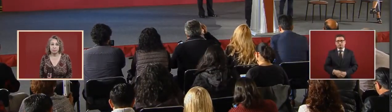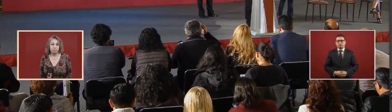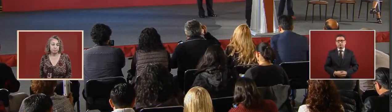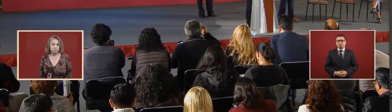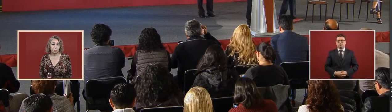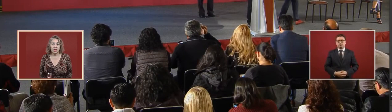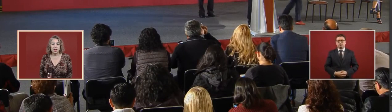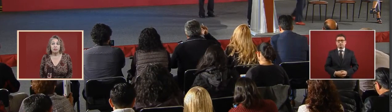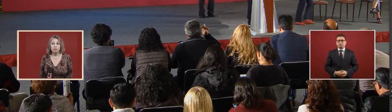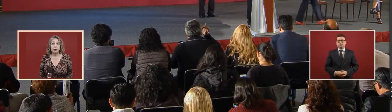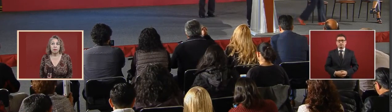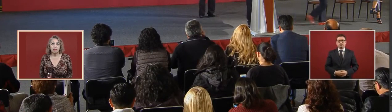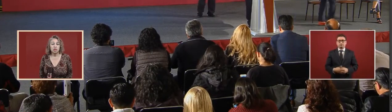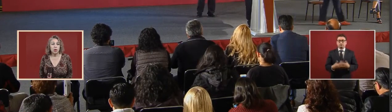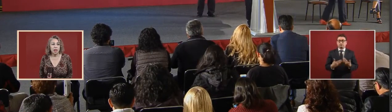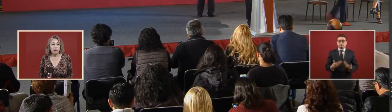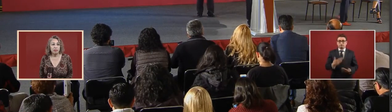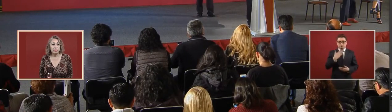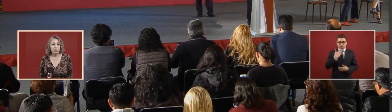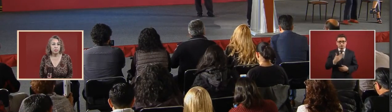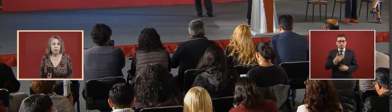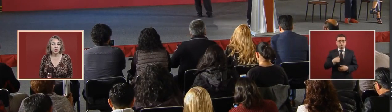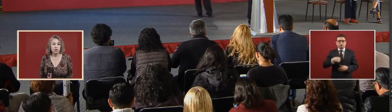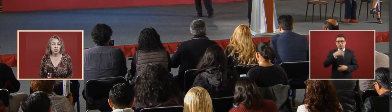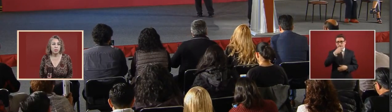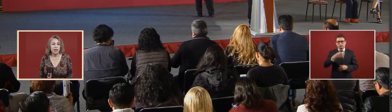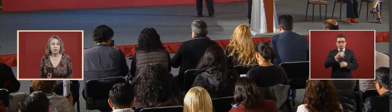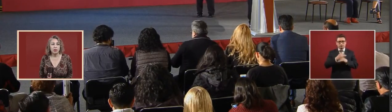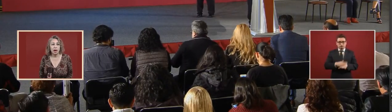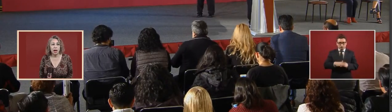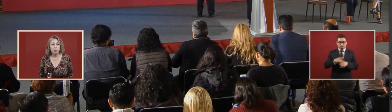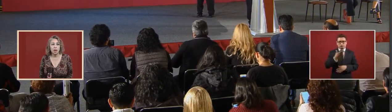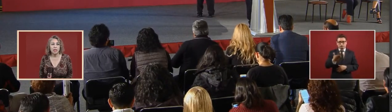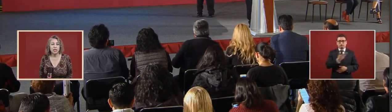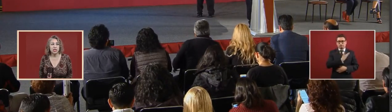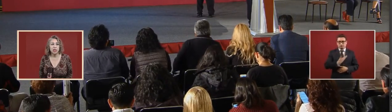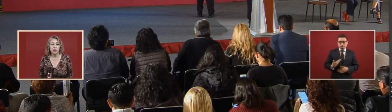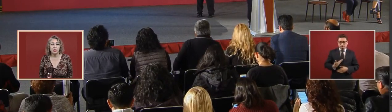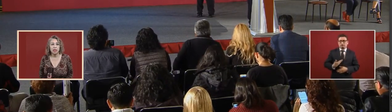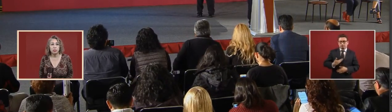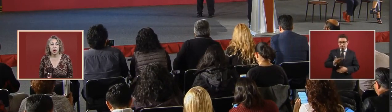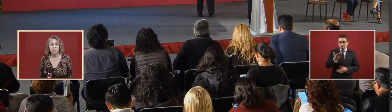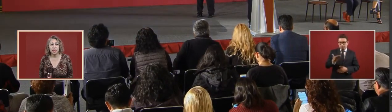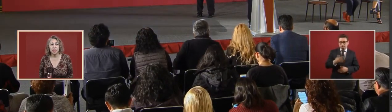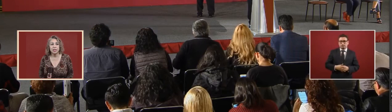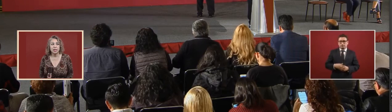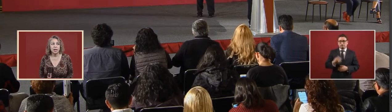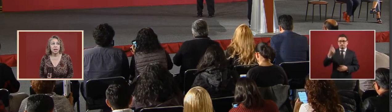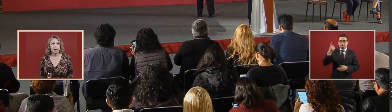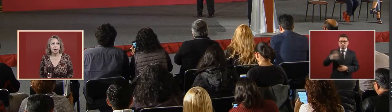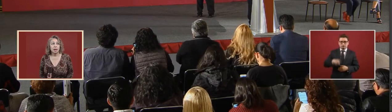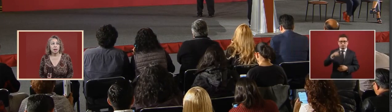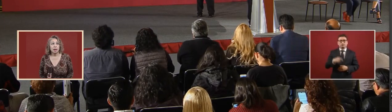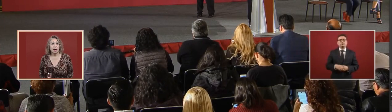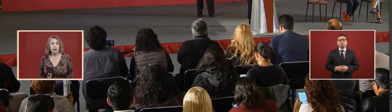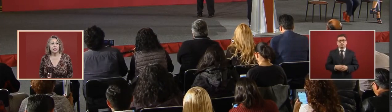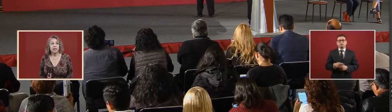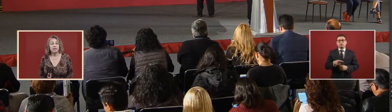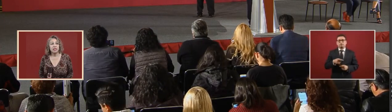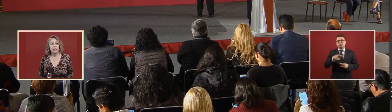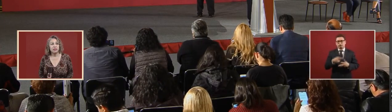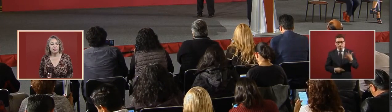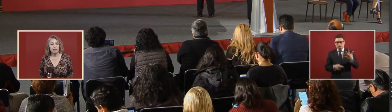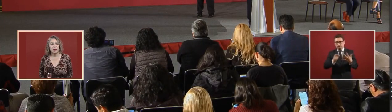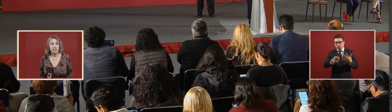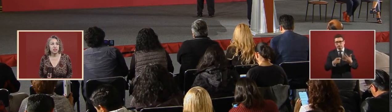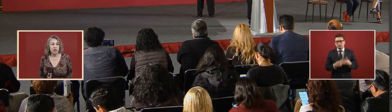members. So in a very punctual manner, I want to let you know that the President has given